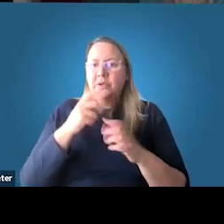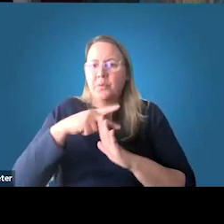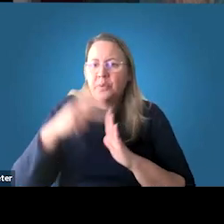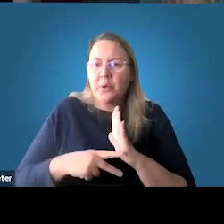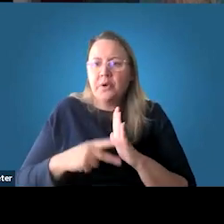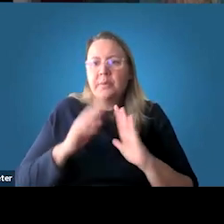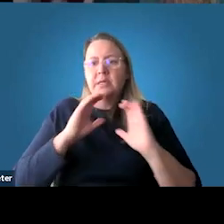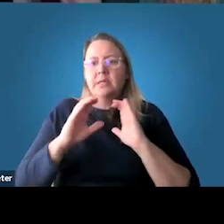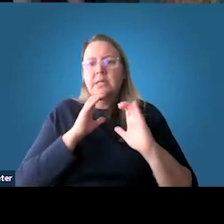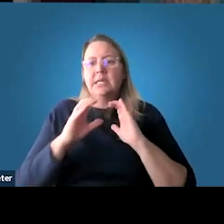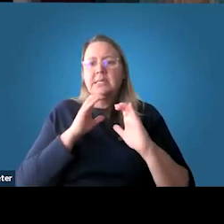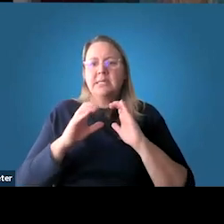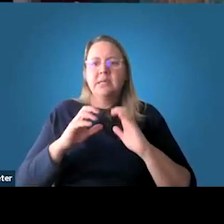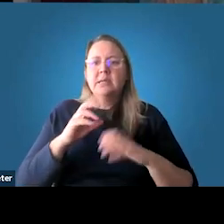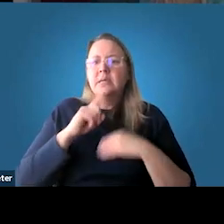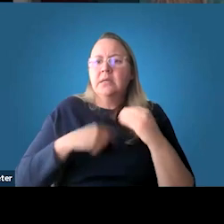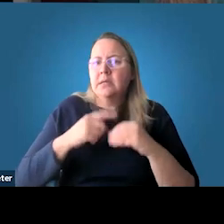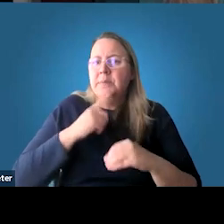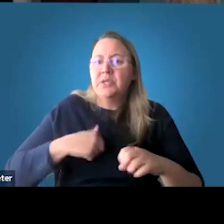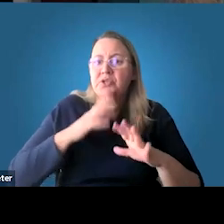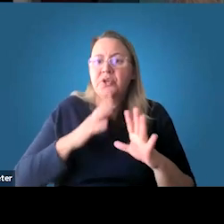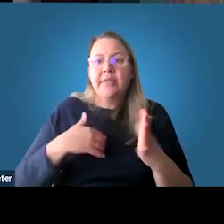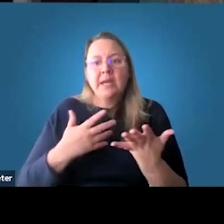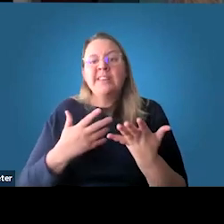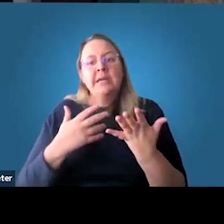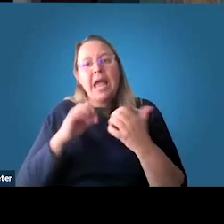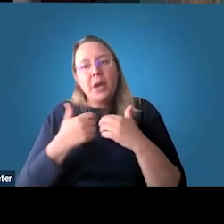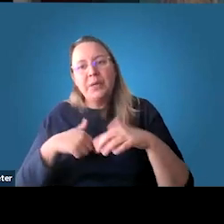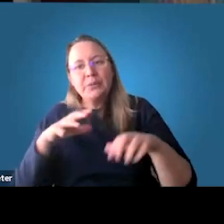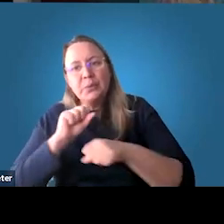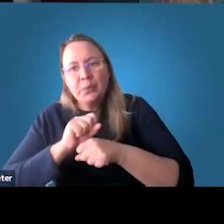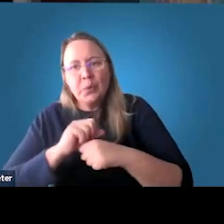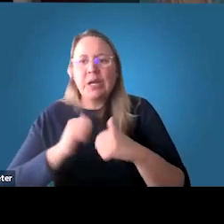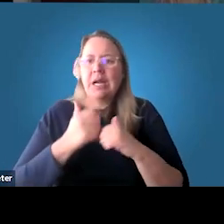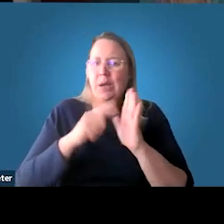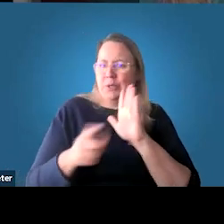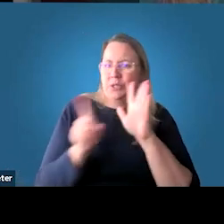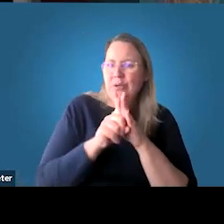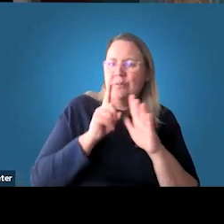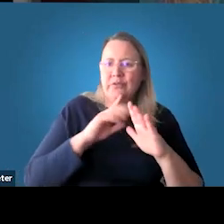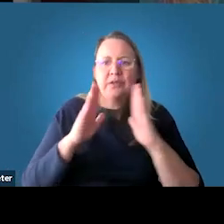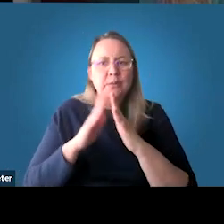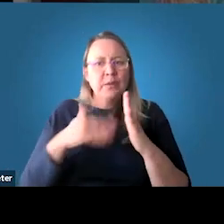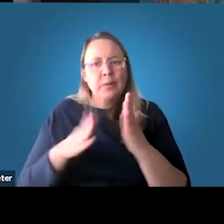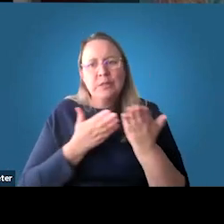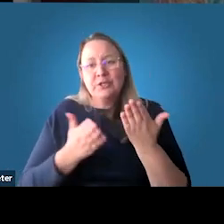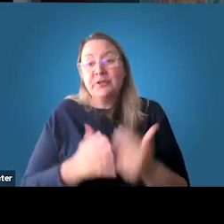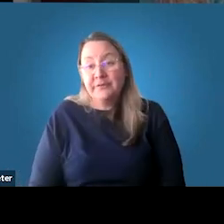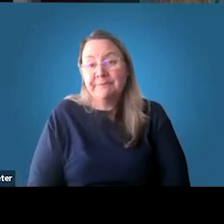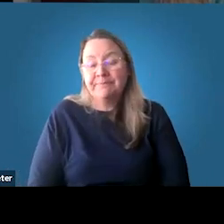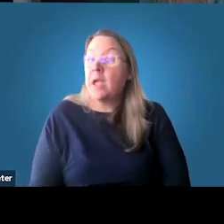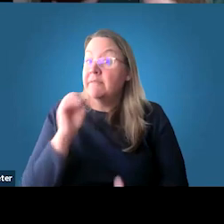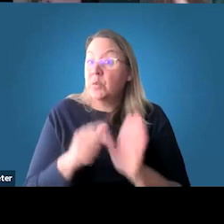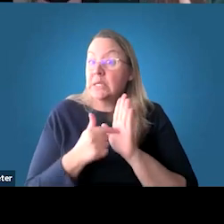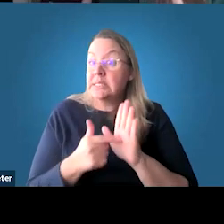communications activities, are there any constants when it comes to how we do our work and how we show up for the communities that we serve? For